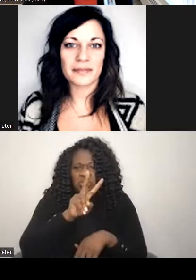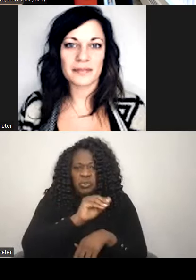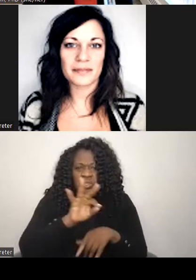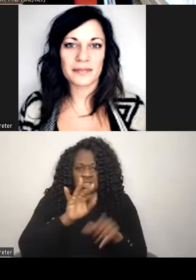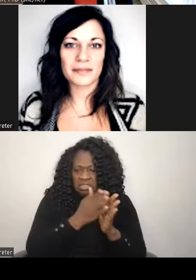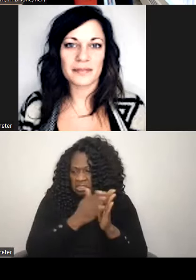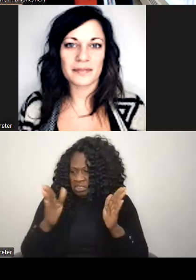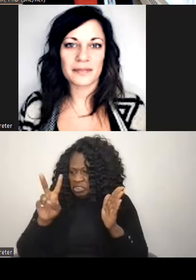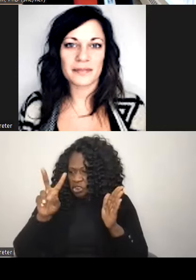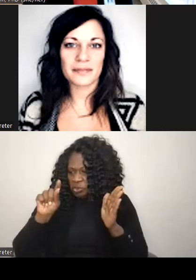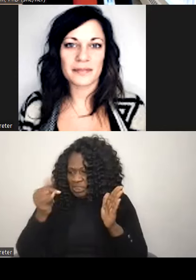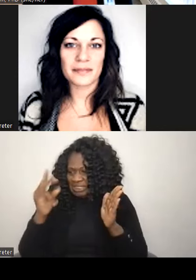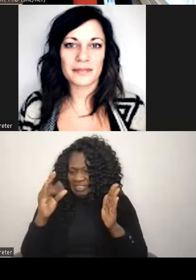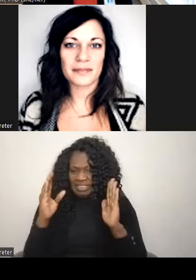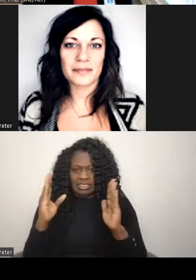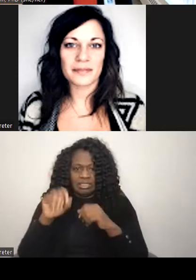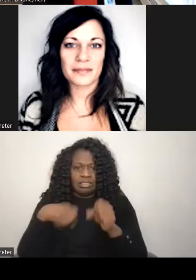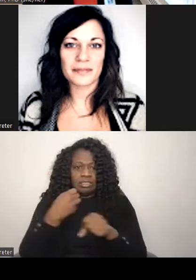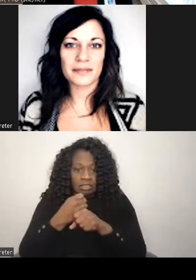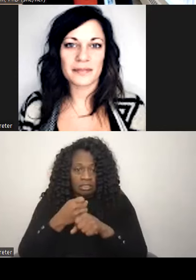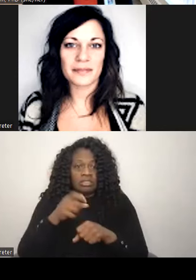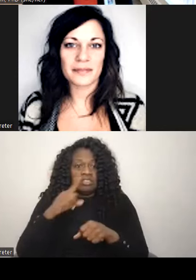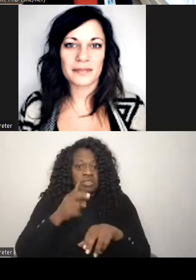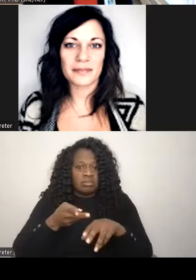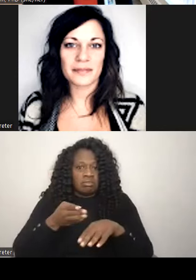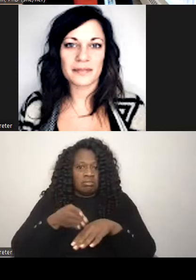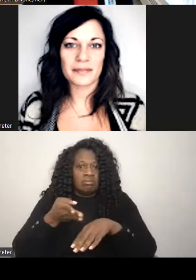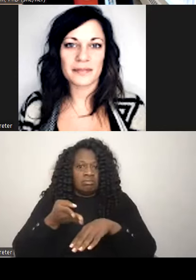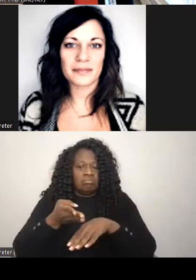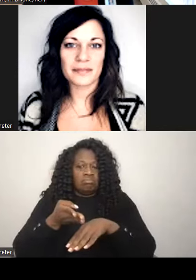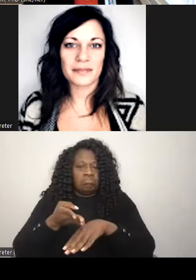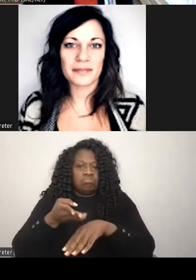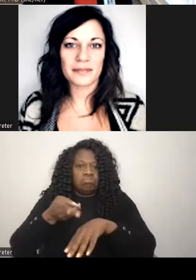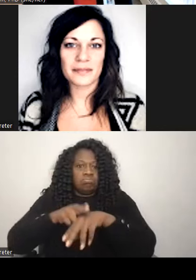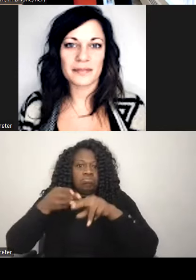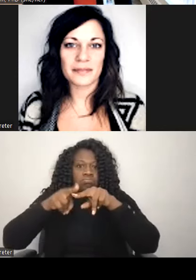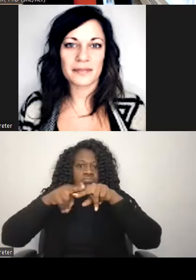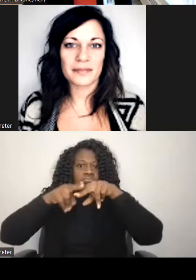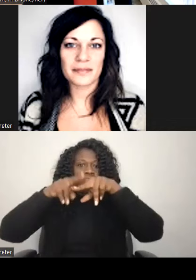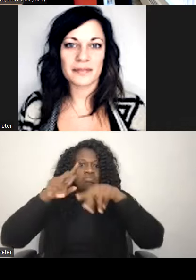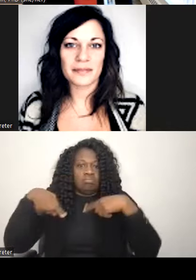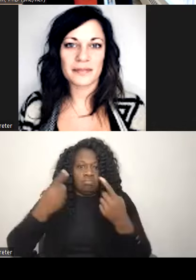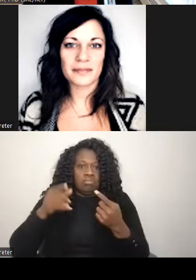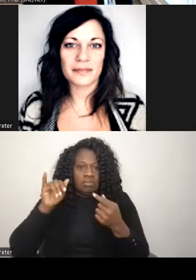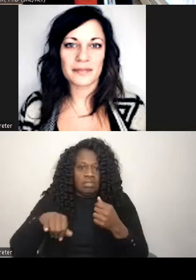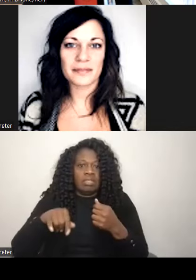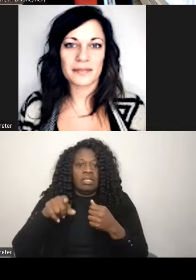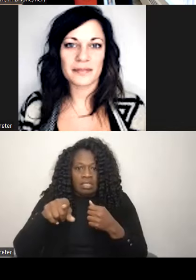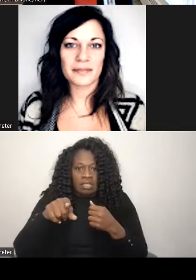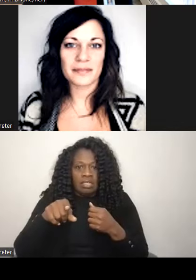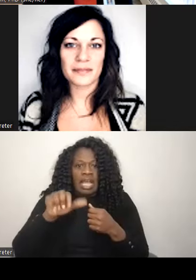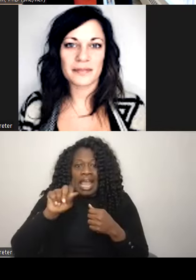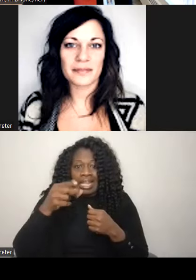and 2017. There have been increases in the prevalence rates of neurodevelopmental disorders as well, including an